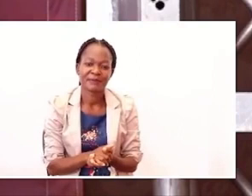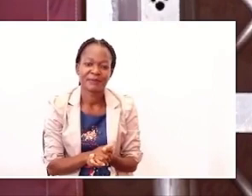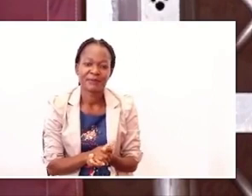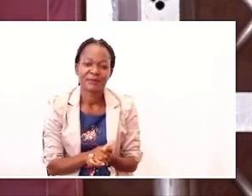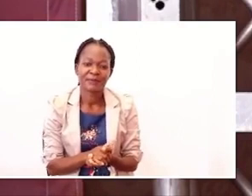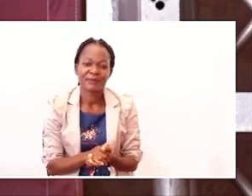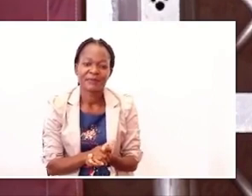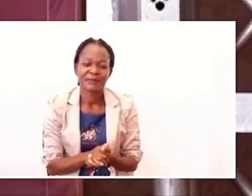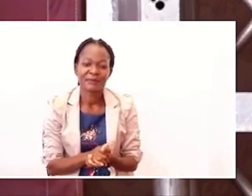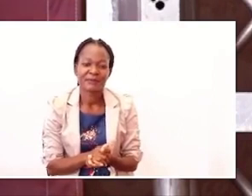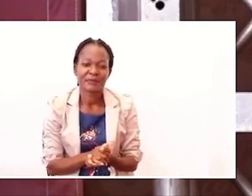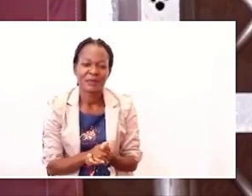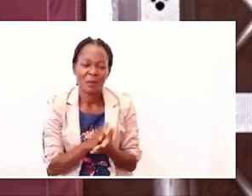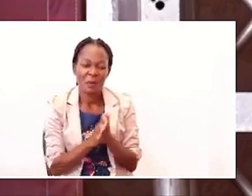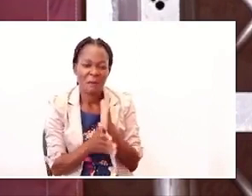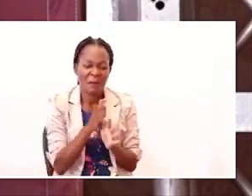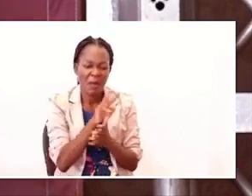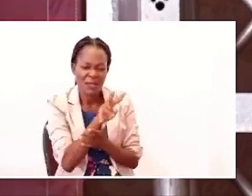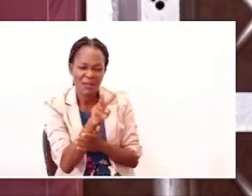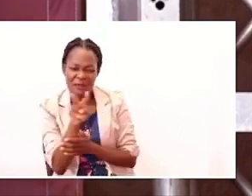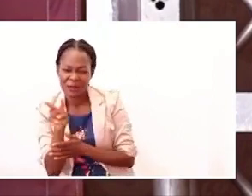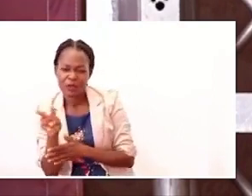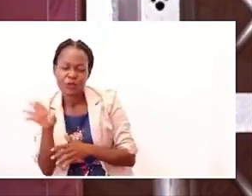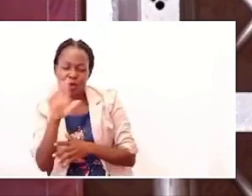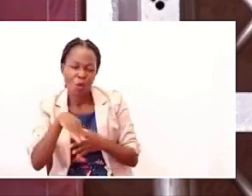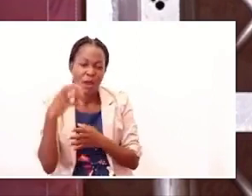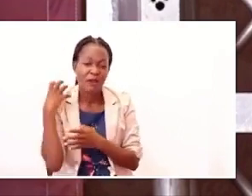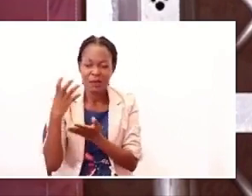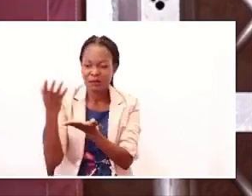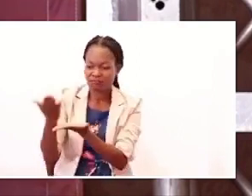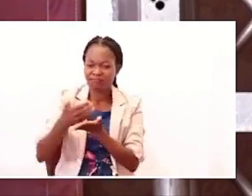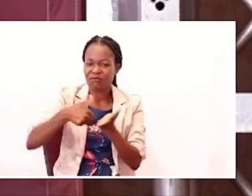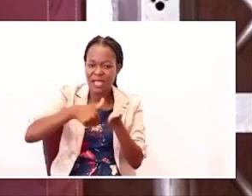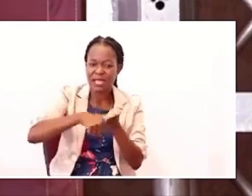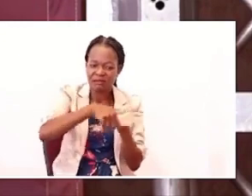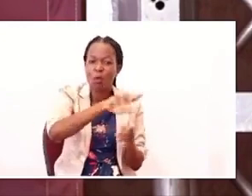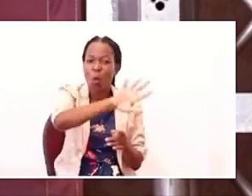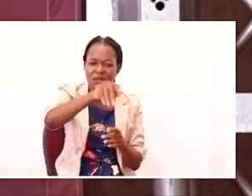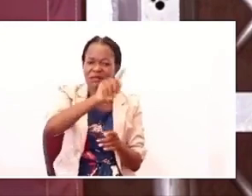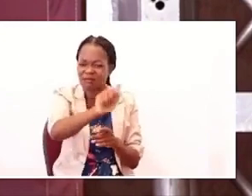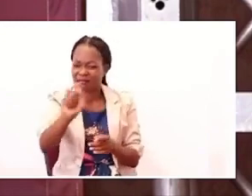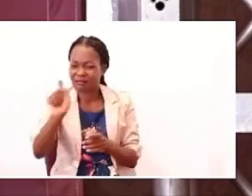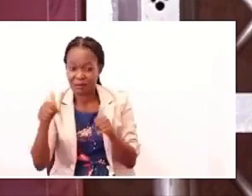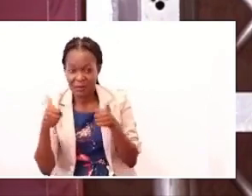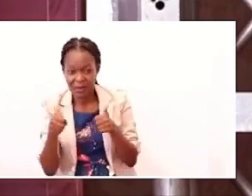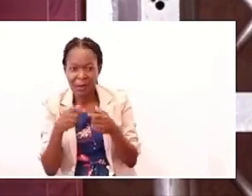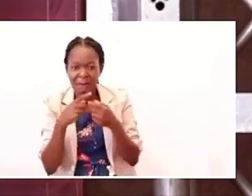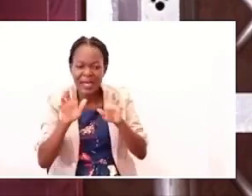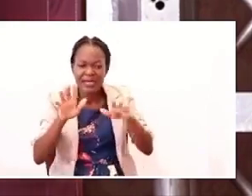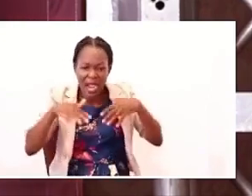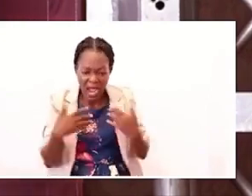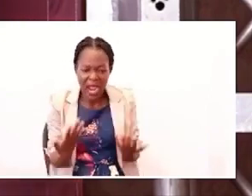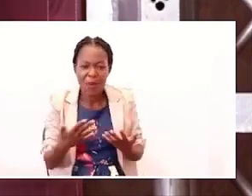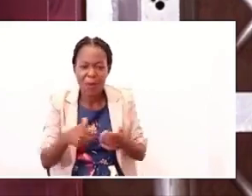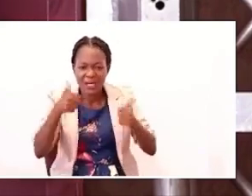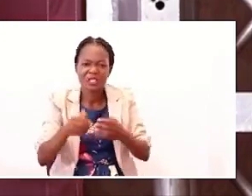in spite of the observation that all governments contract debt, it is only the debt burden of developing countries that